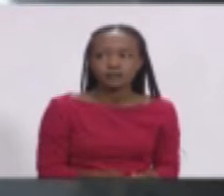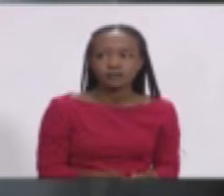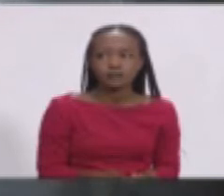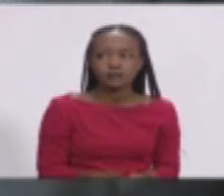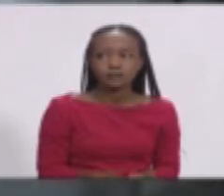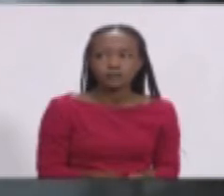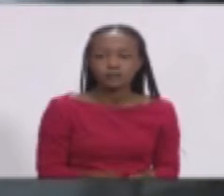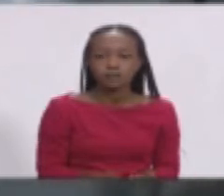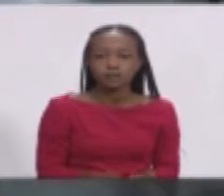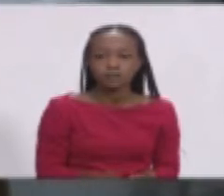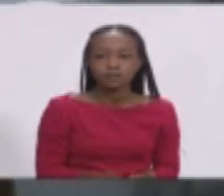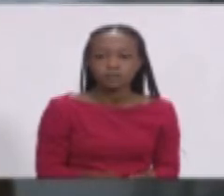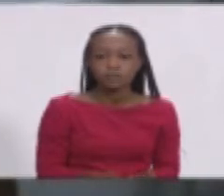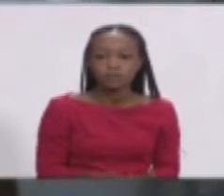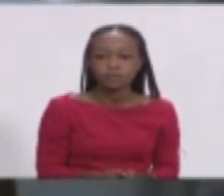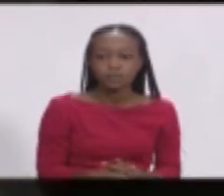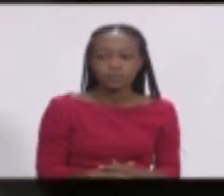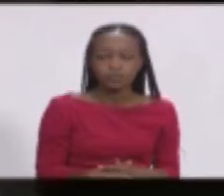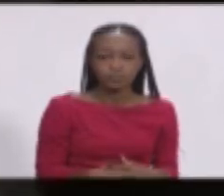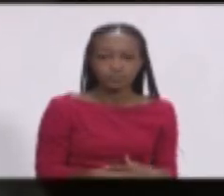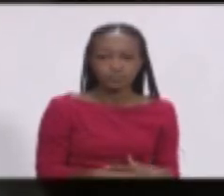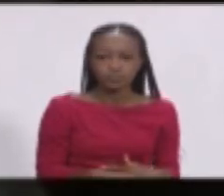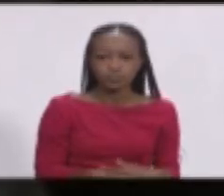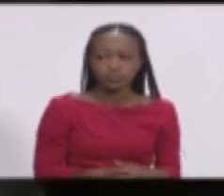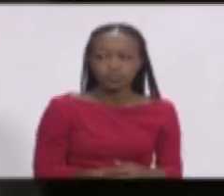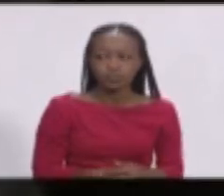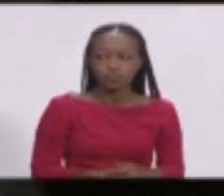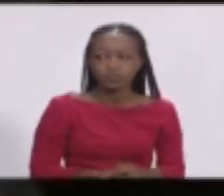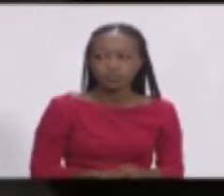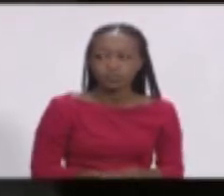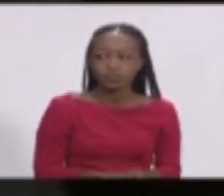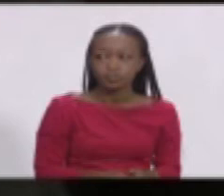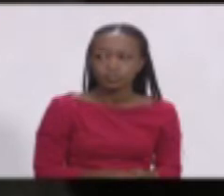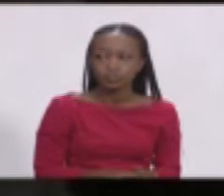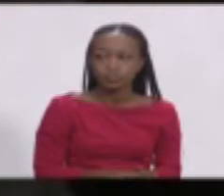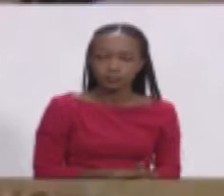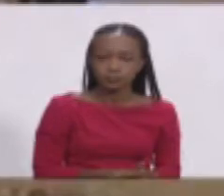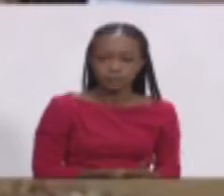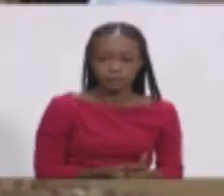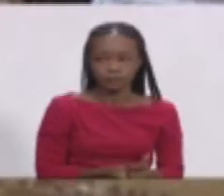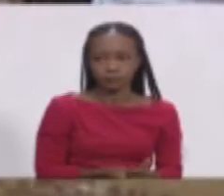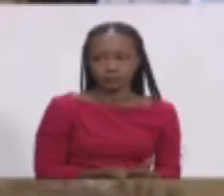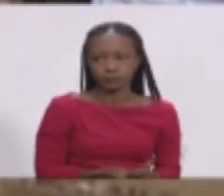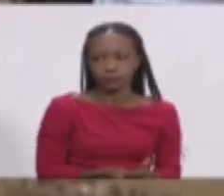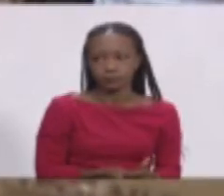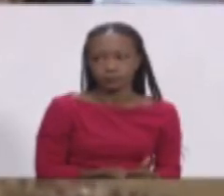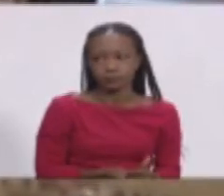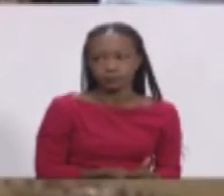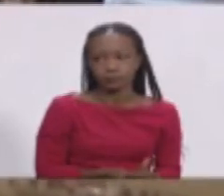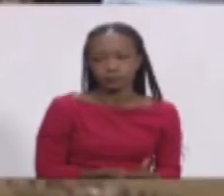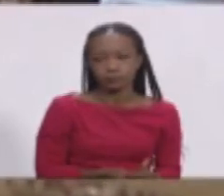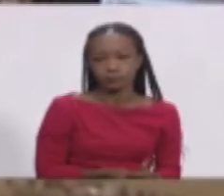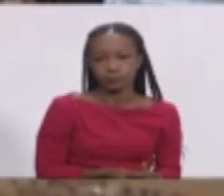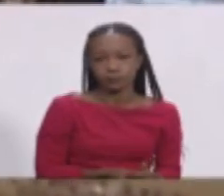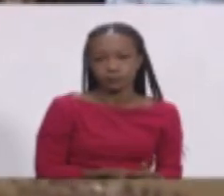to produce the free sanitizers, whose prices skyrocketed due to demand. East African Breweries Limited is among firms that undertook